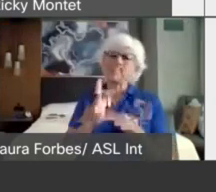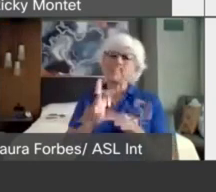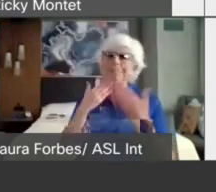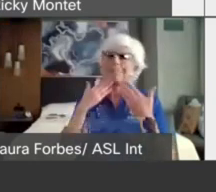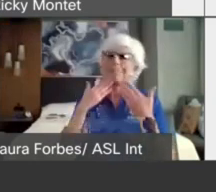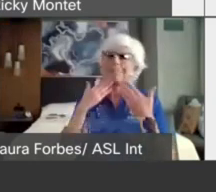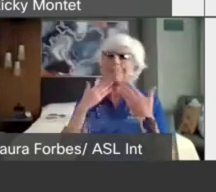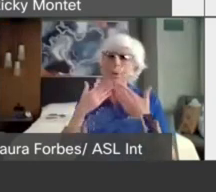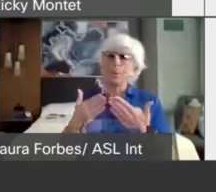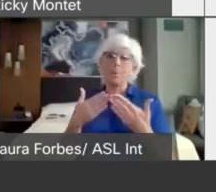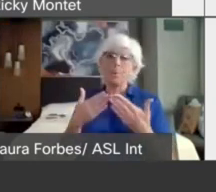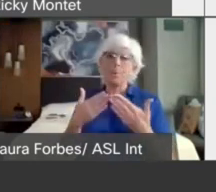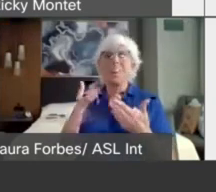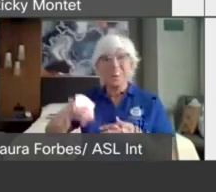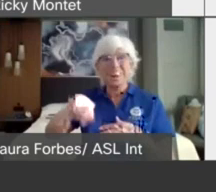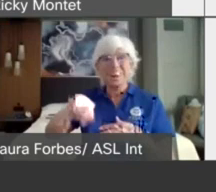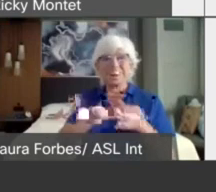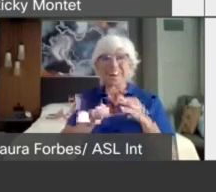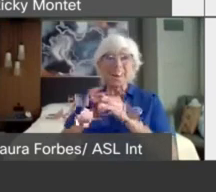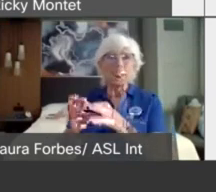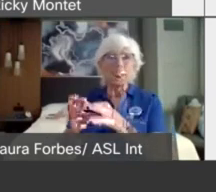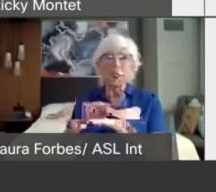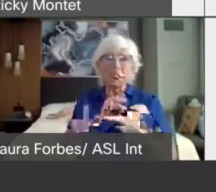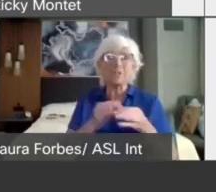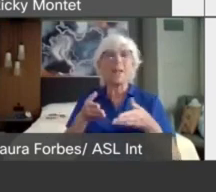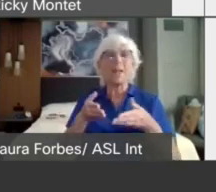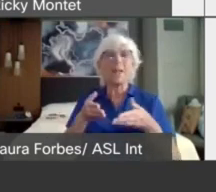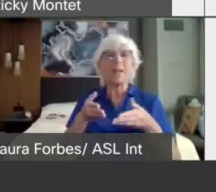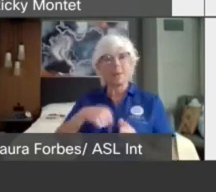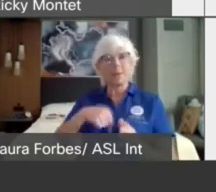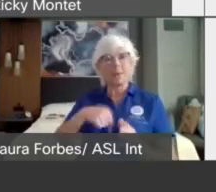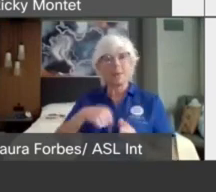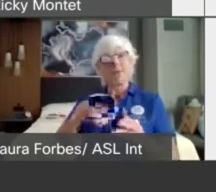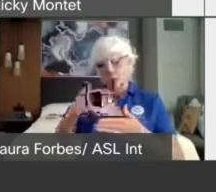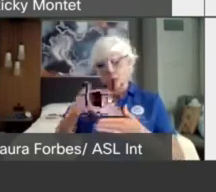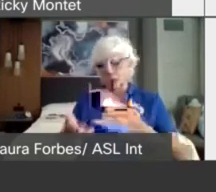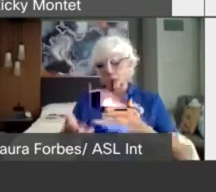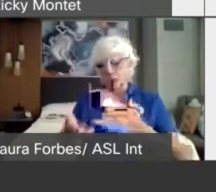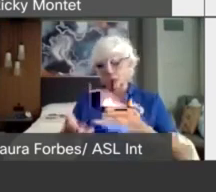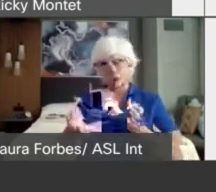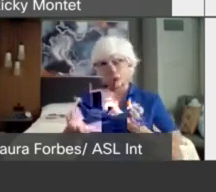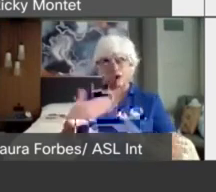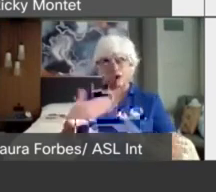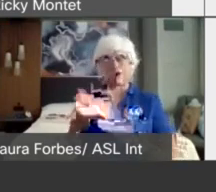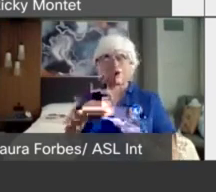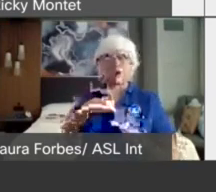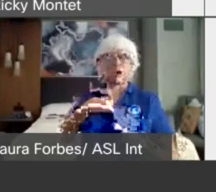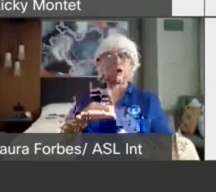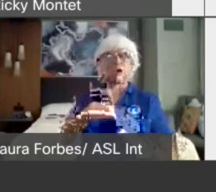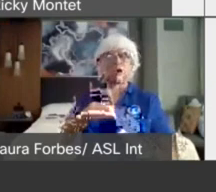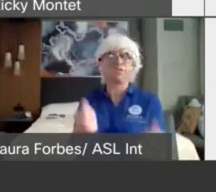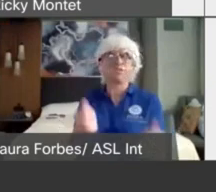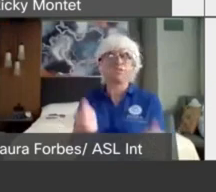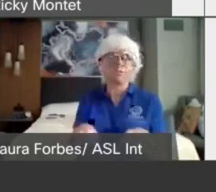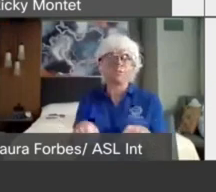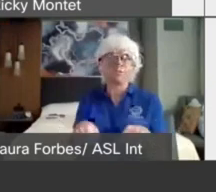This collaboration is what allows us to move throughout this process as efficiently as possible. Now, a few